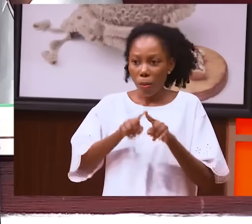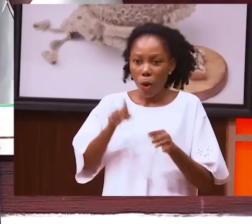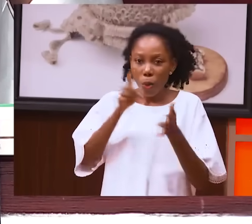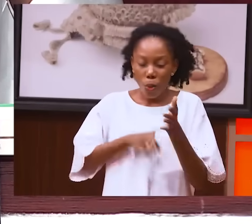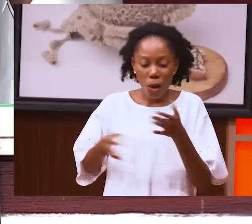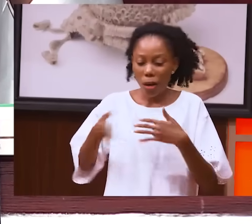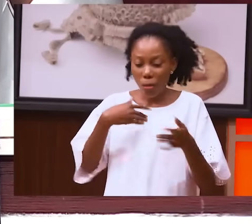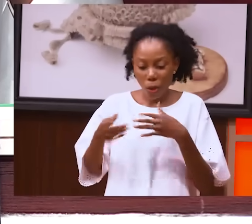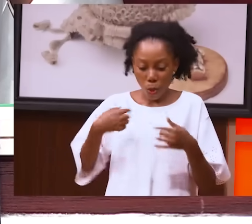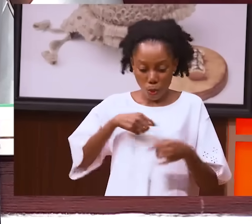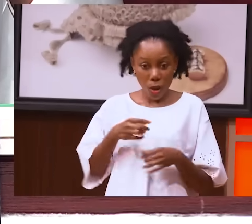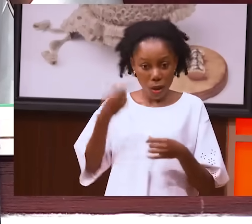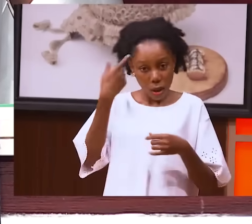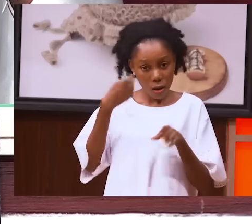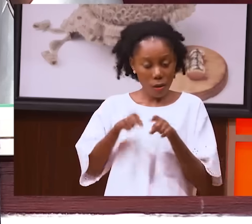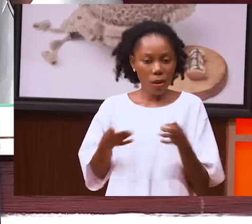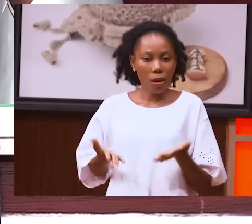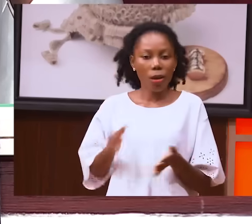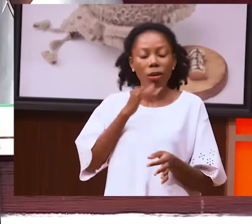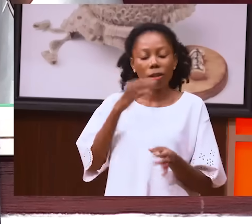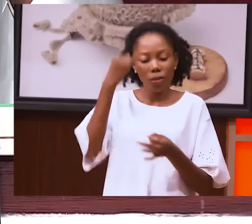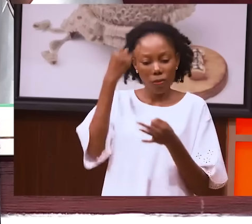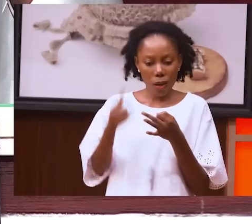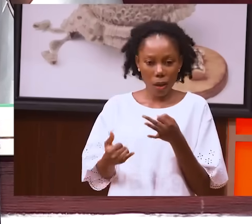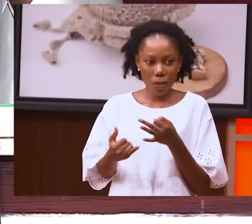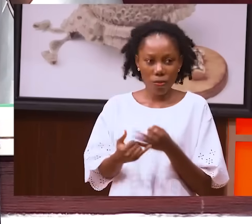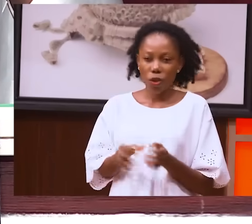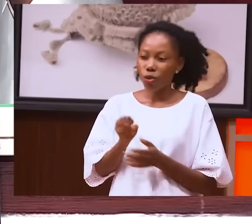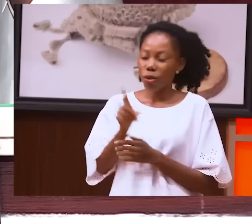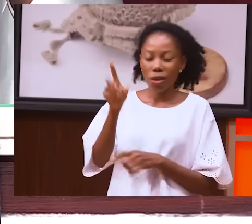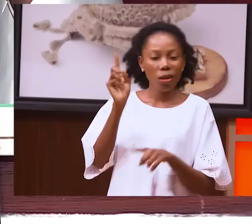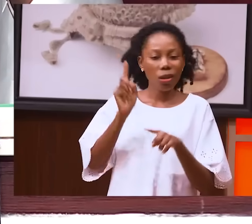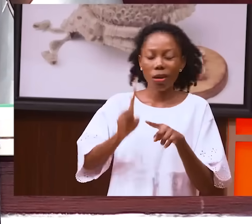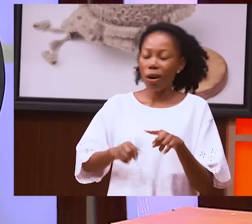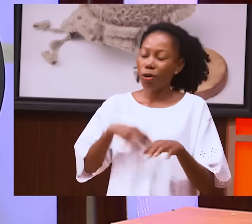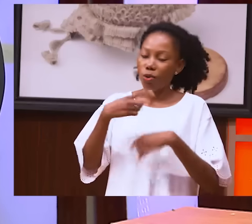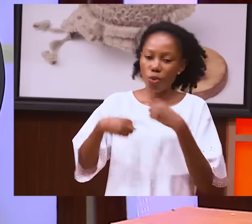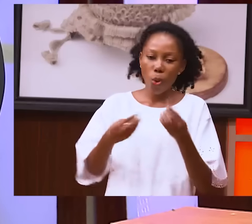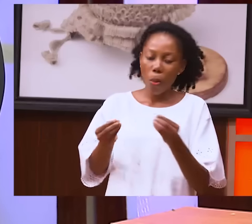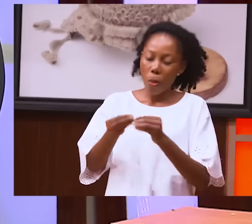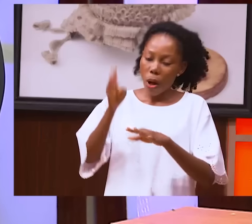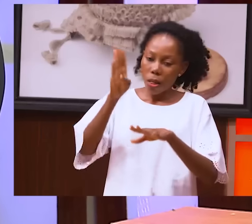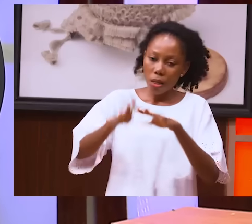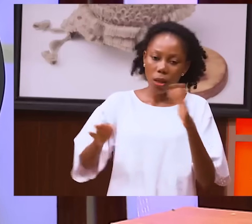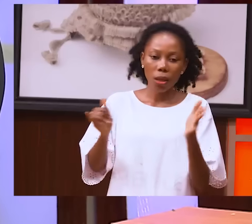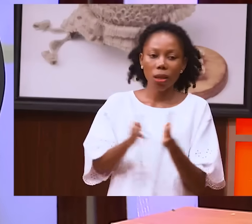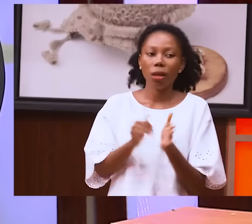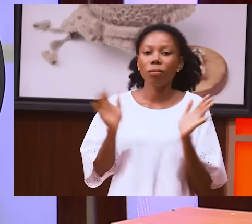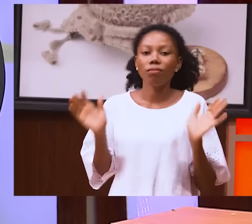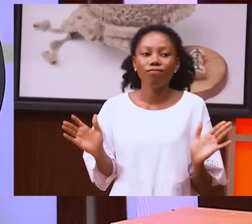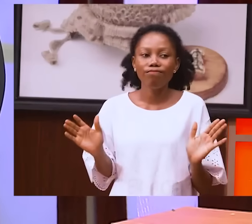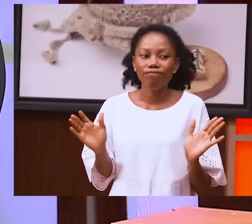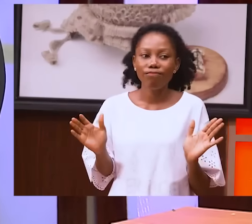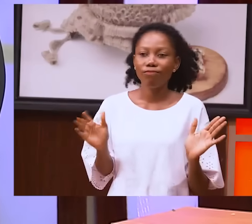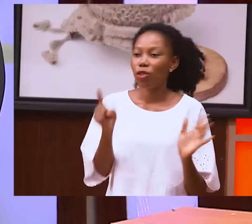final. So he's saying he cannot go beyond that. Do you understand? Because he doesn't have to